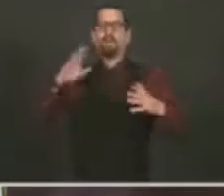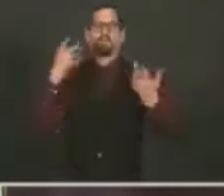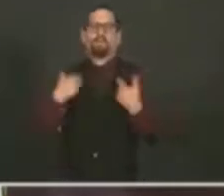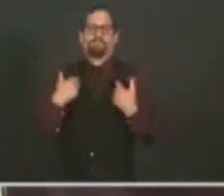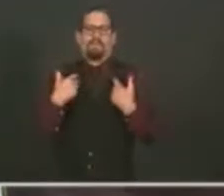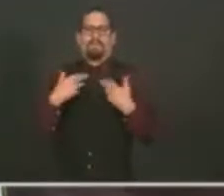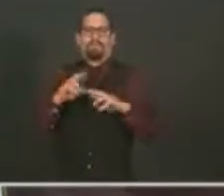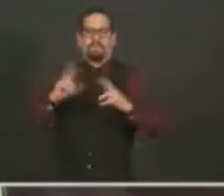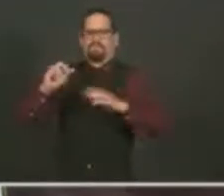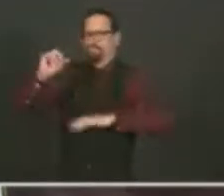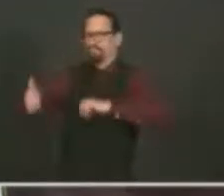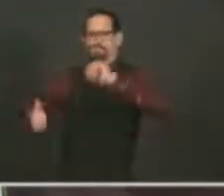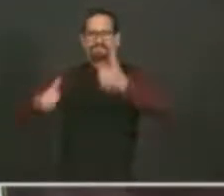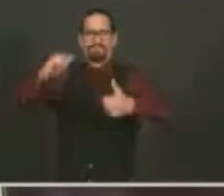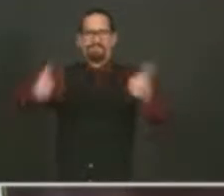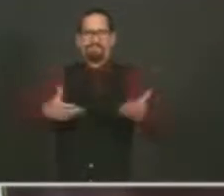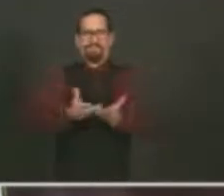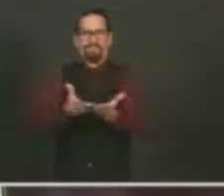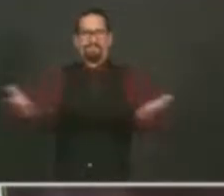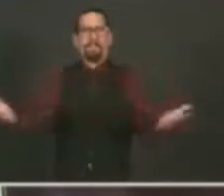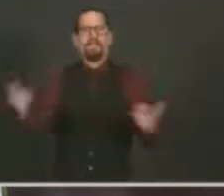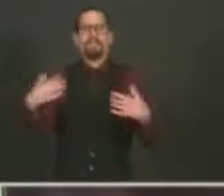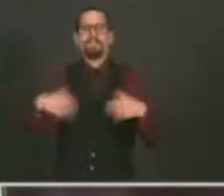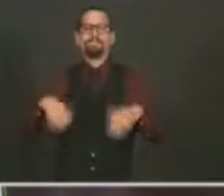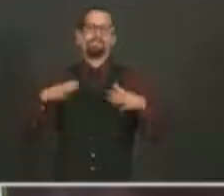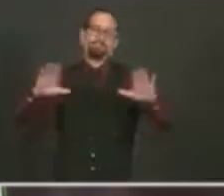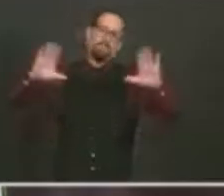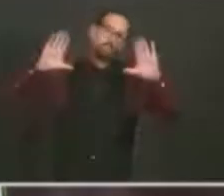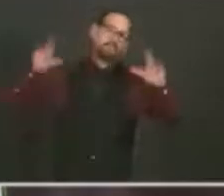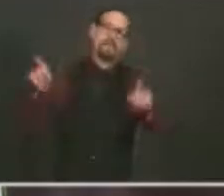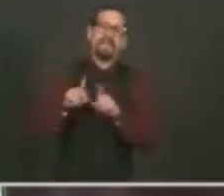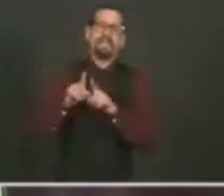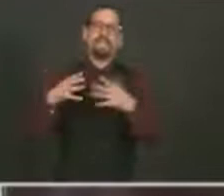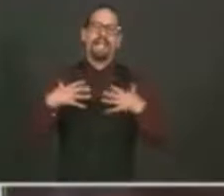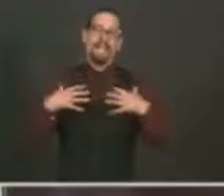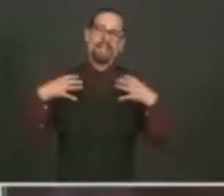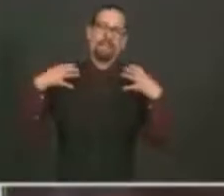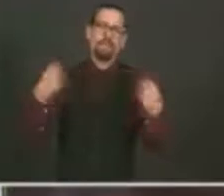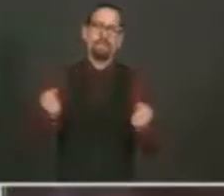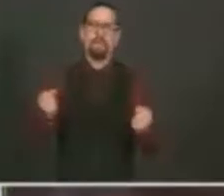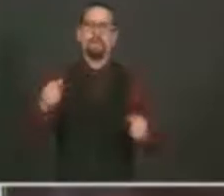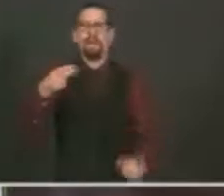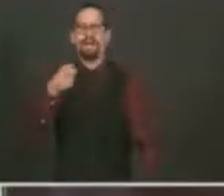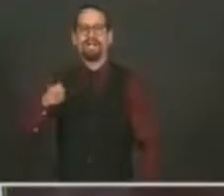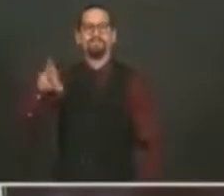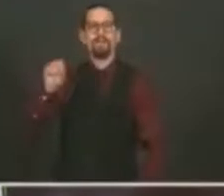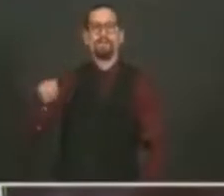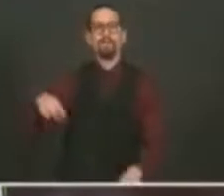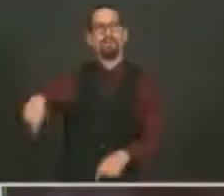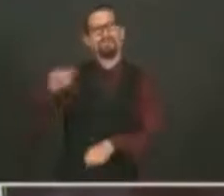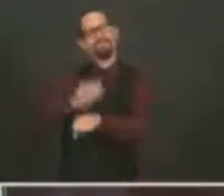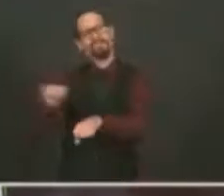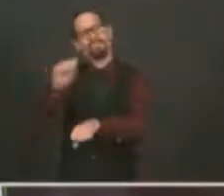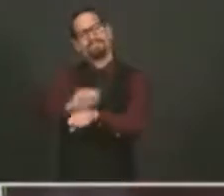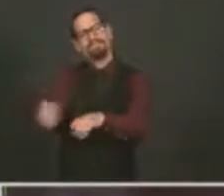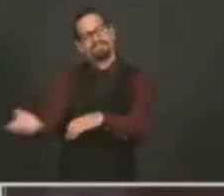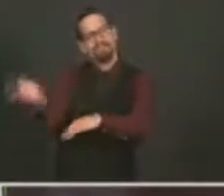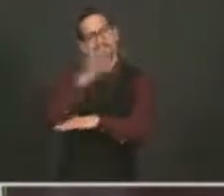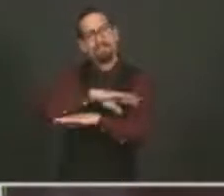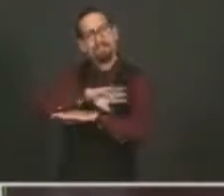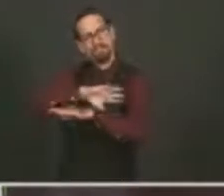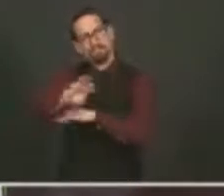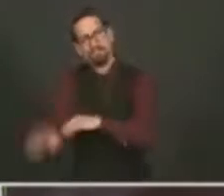unit, EpiOps, working tirelessly late into the night to make sure that people are called and they get the information. All of